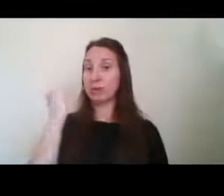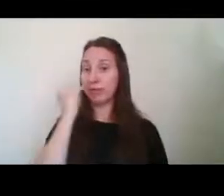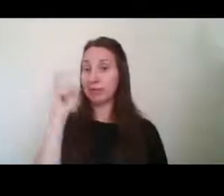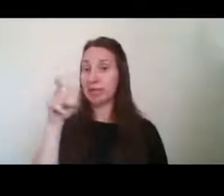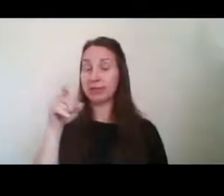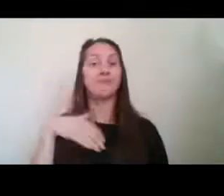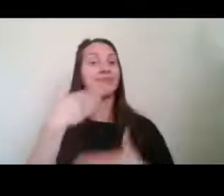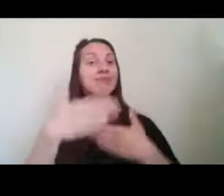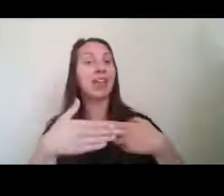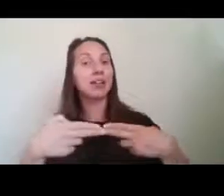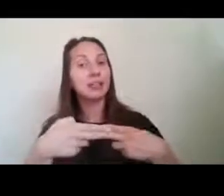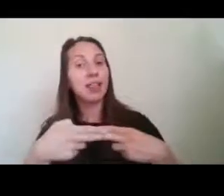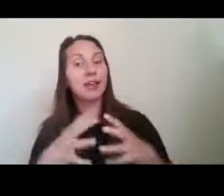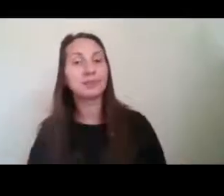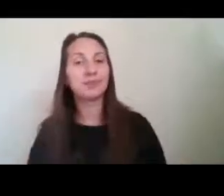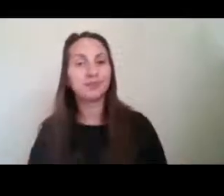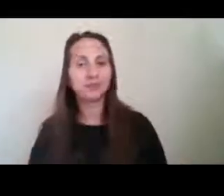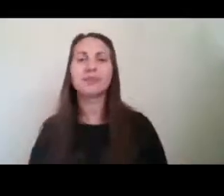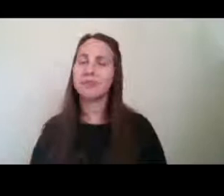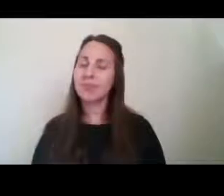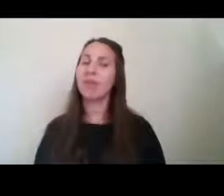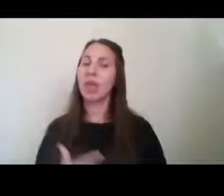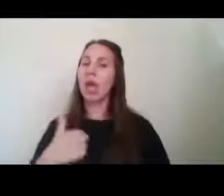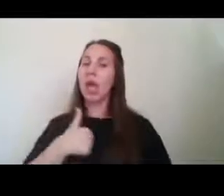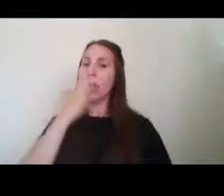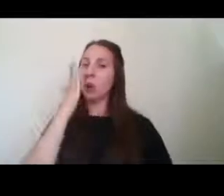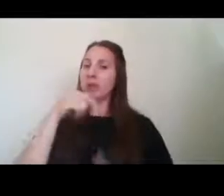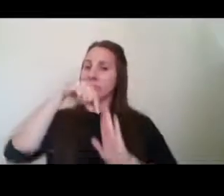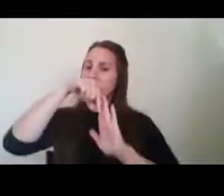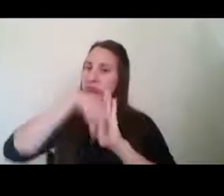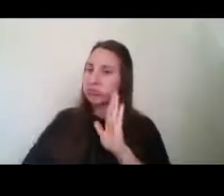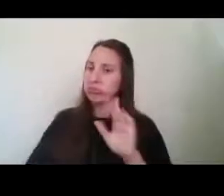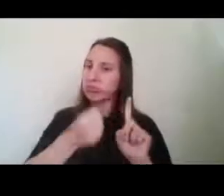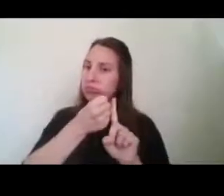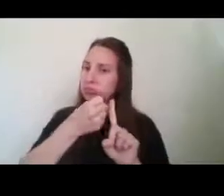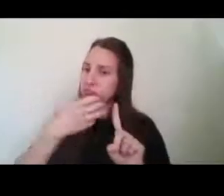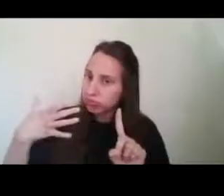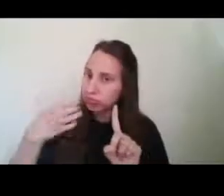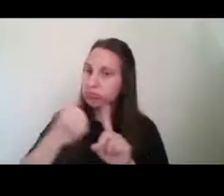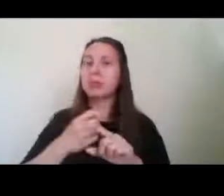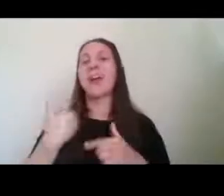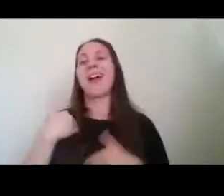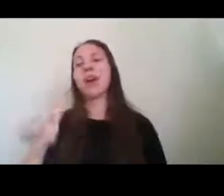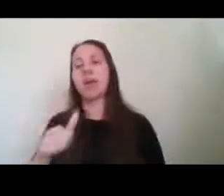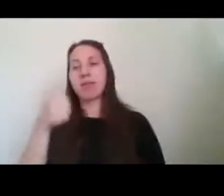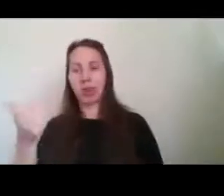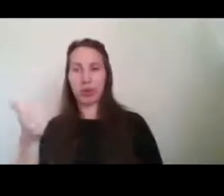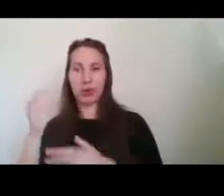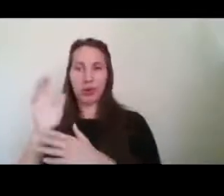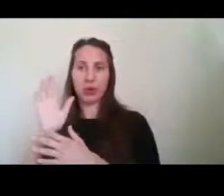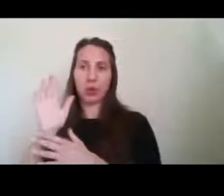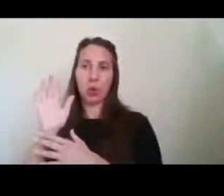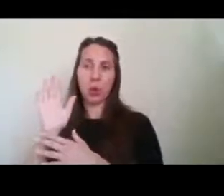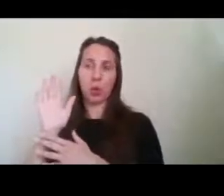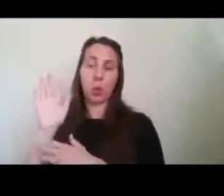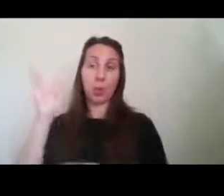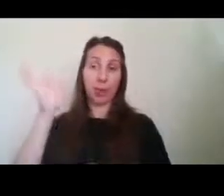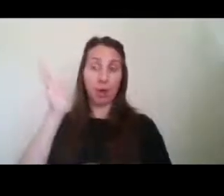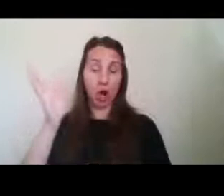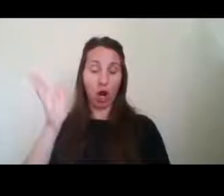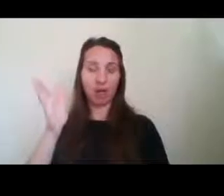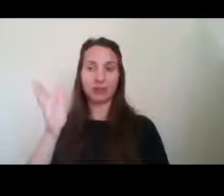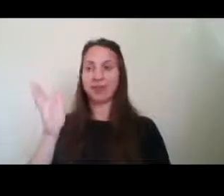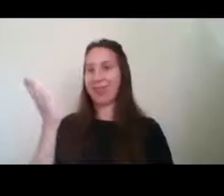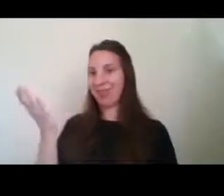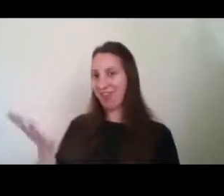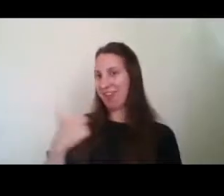So I go into this a little deeper. We have another webinar that we did that you can actually see me there too, on